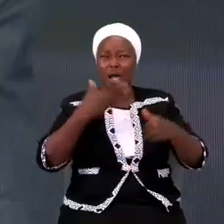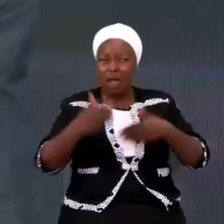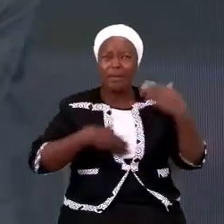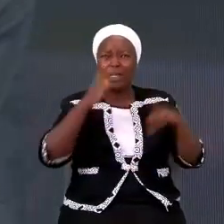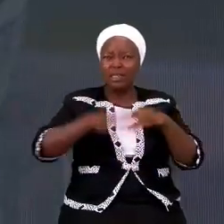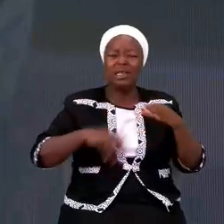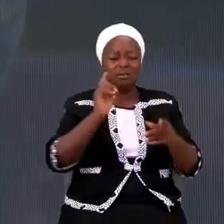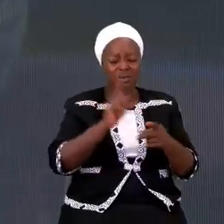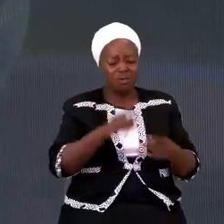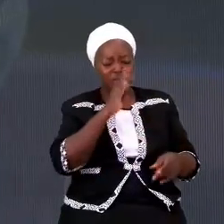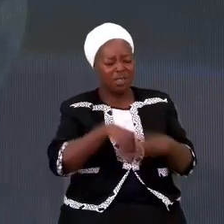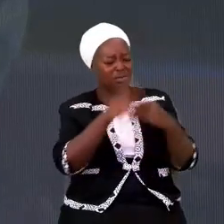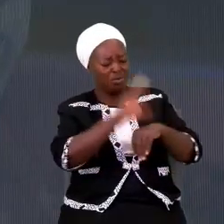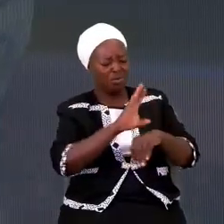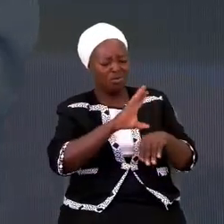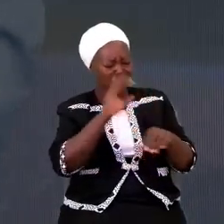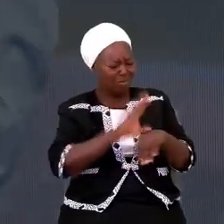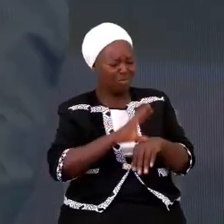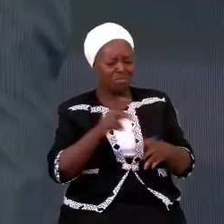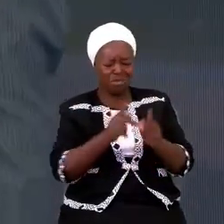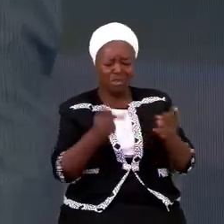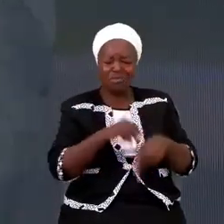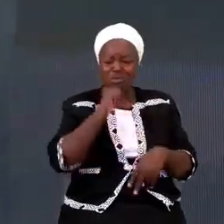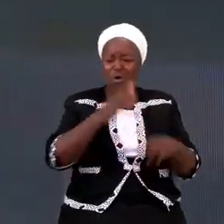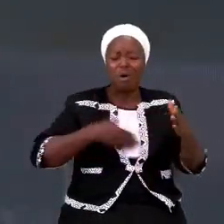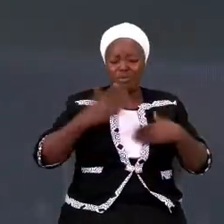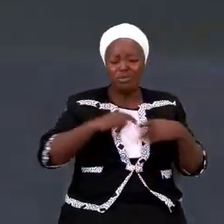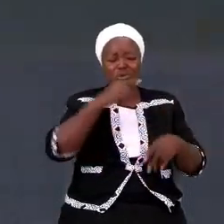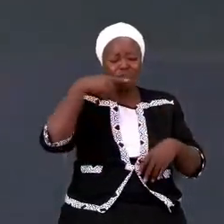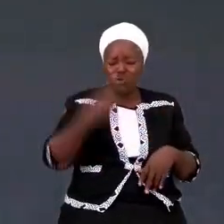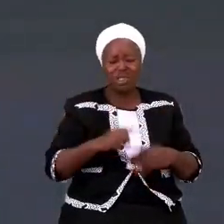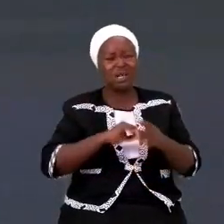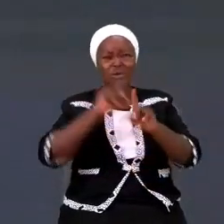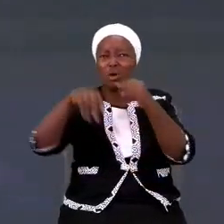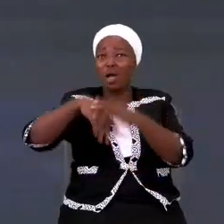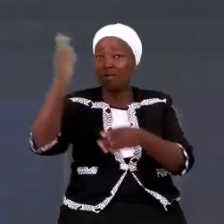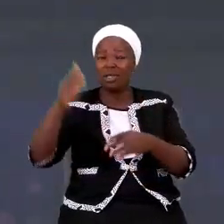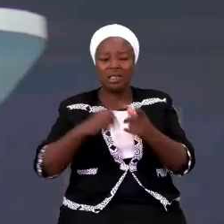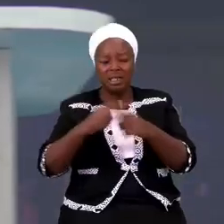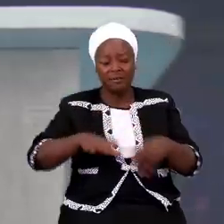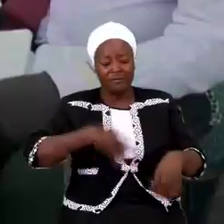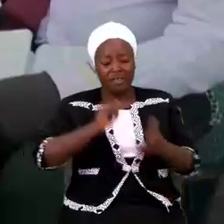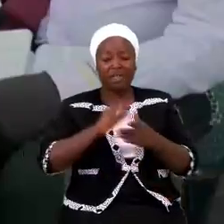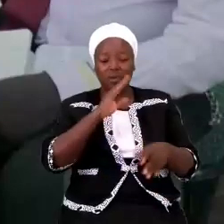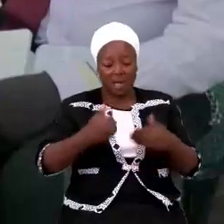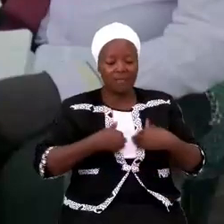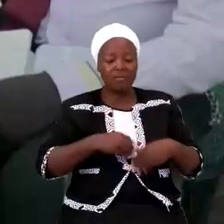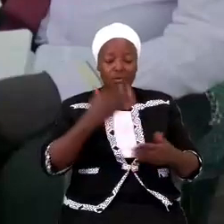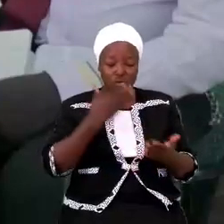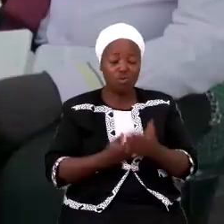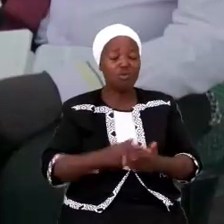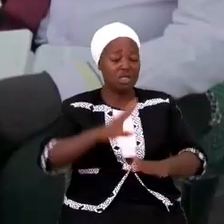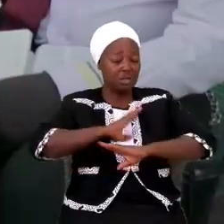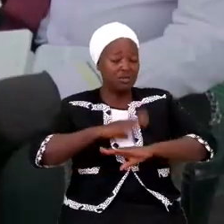there. So they go off. Now they get there, they see that the people there too, they are not happy. The people